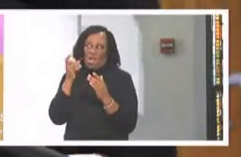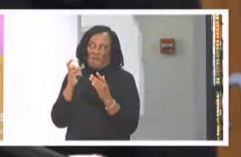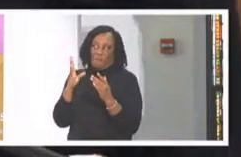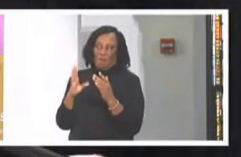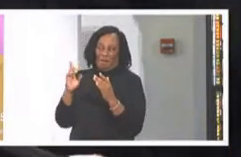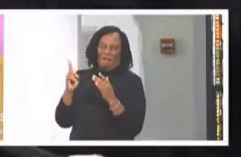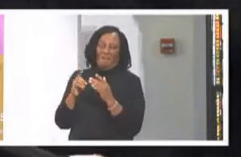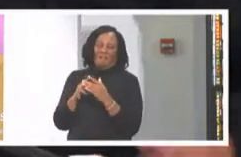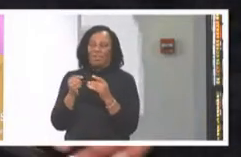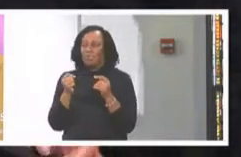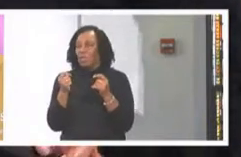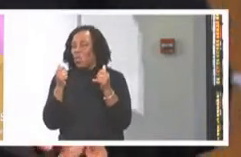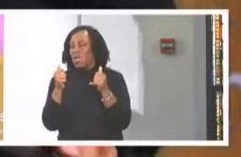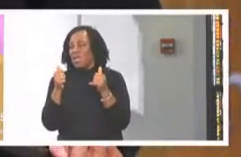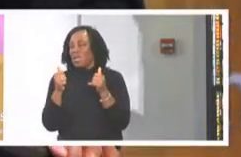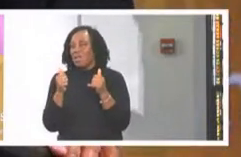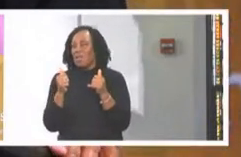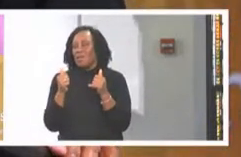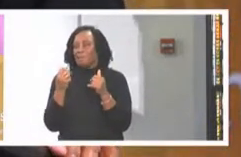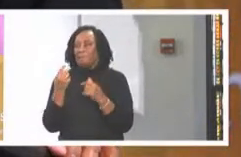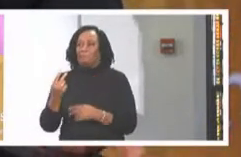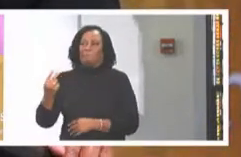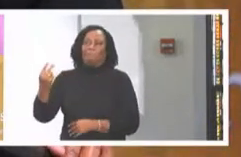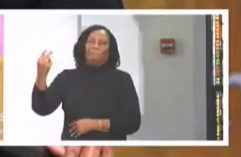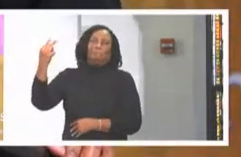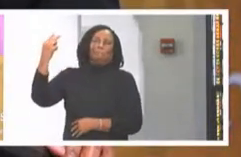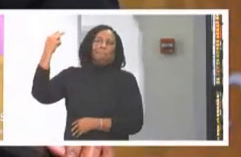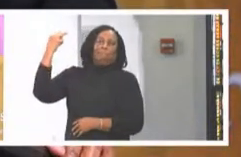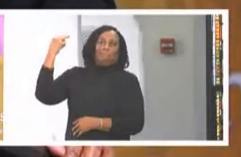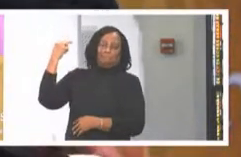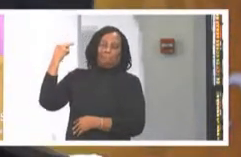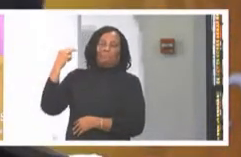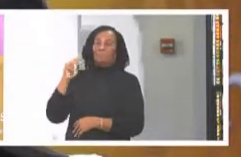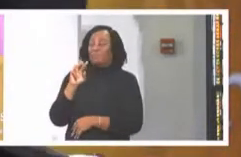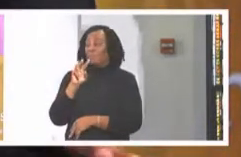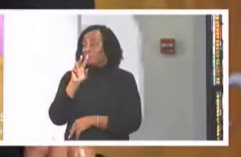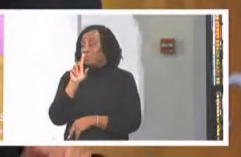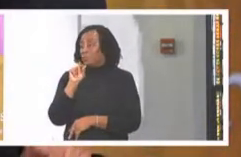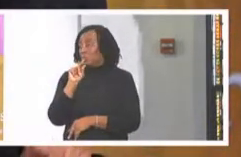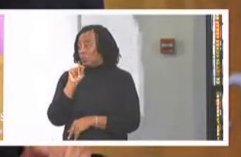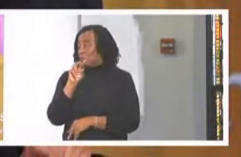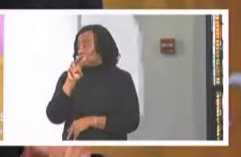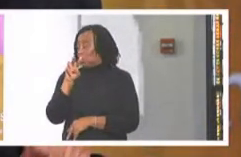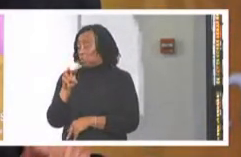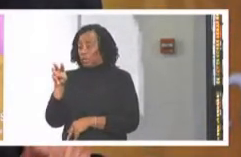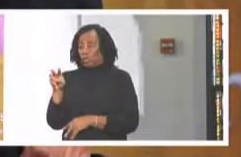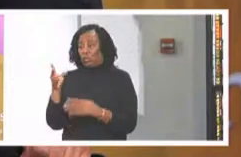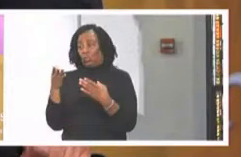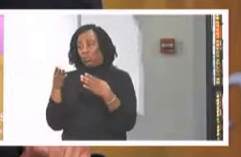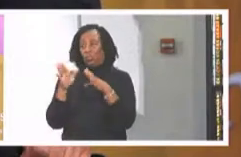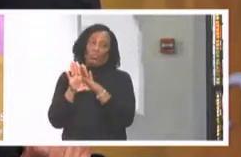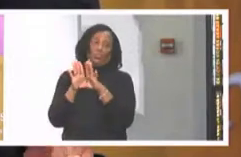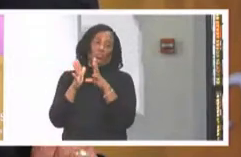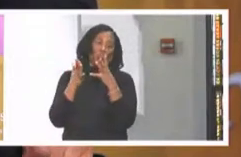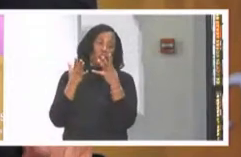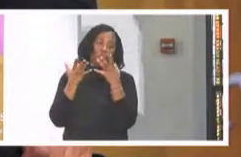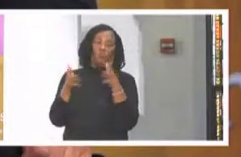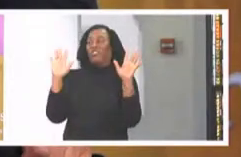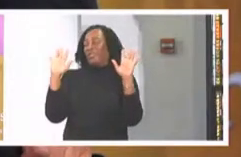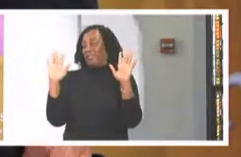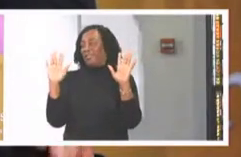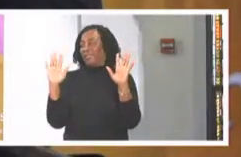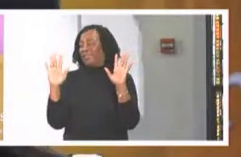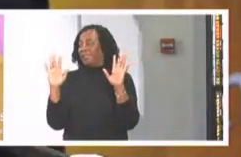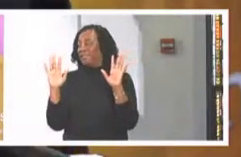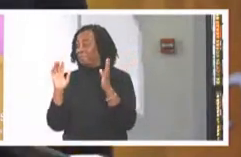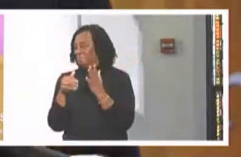quick year in review. 2022 is in the books. It's gone. Amen.